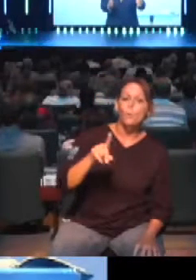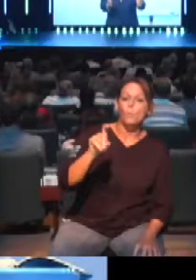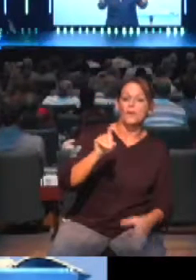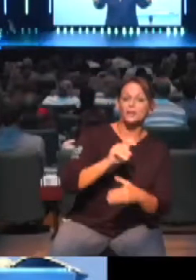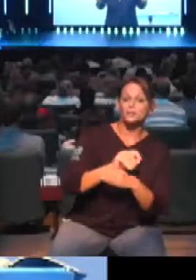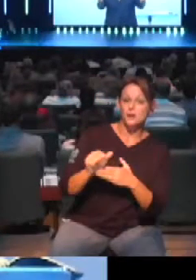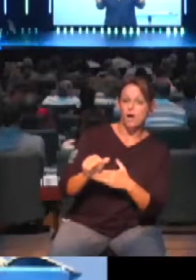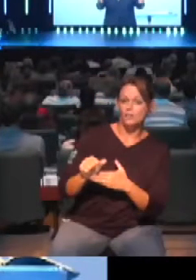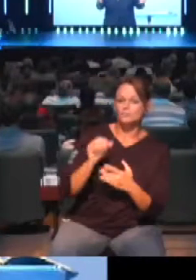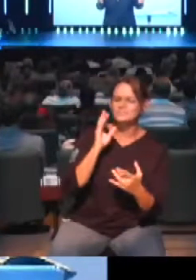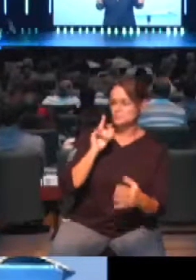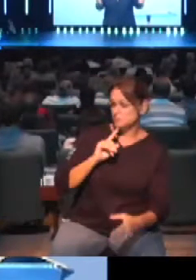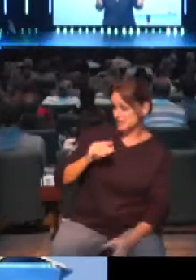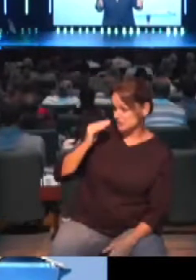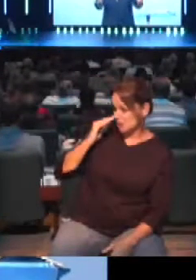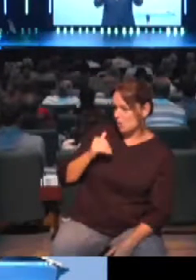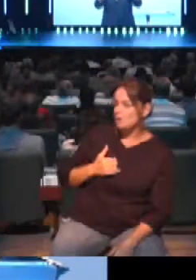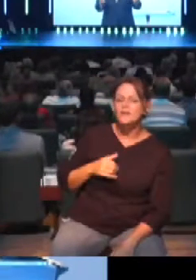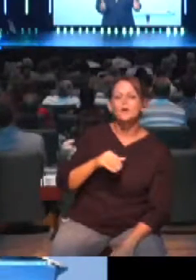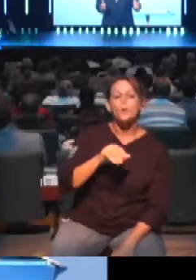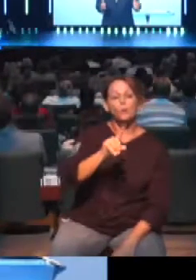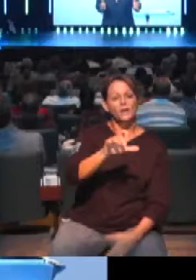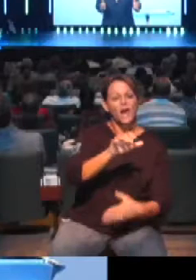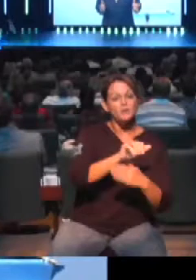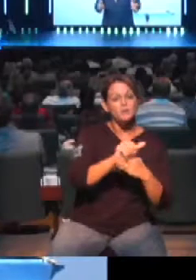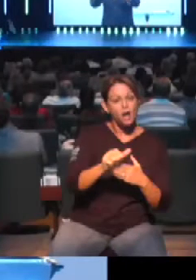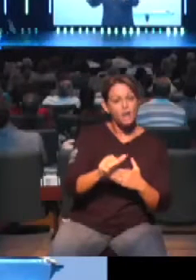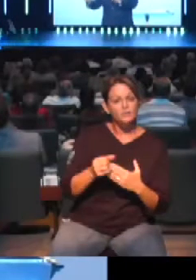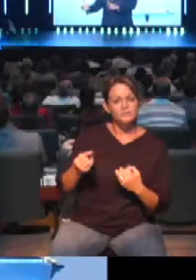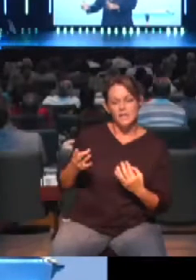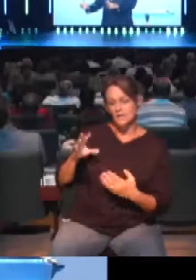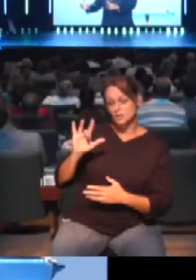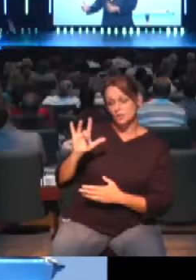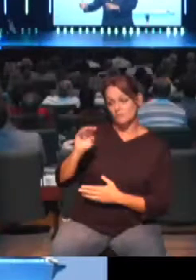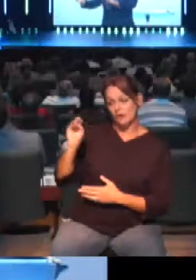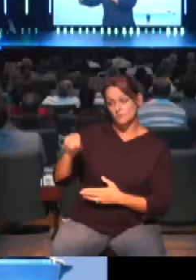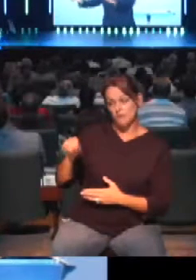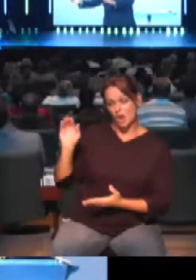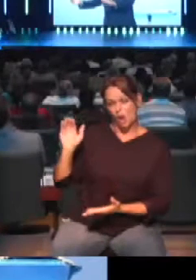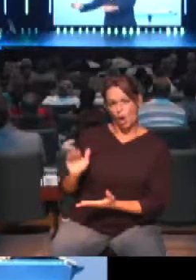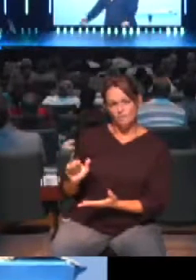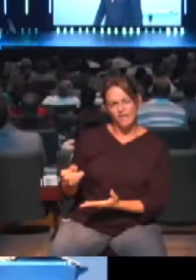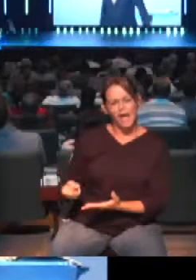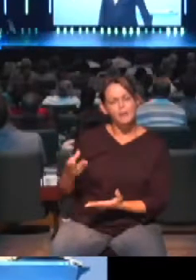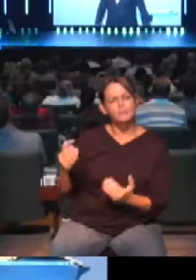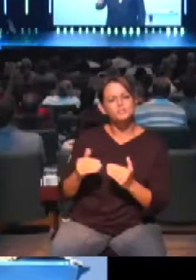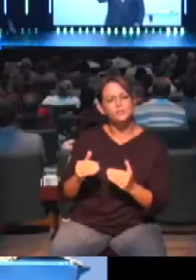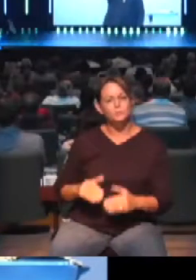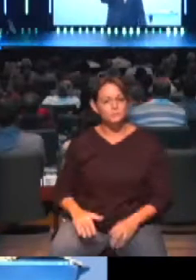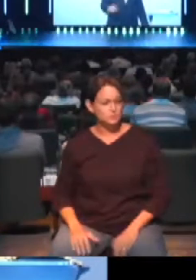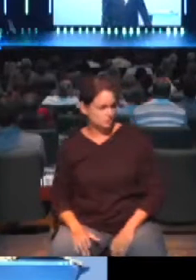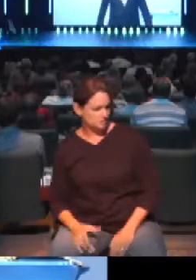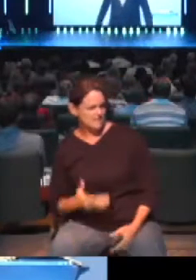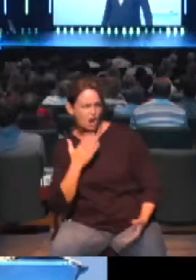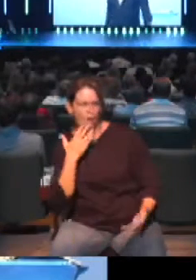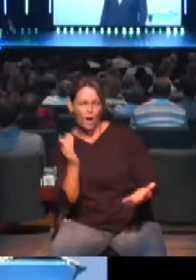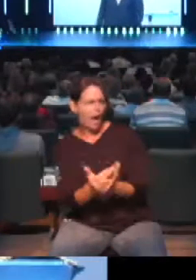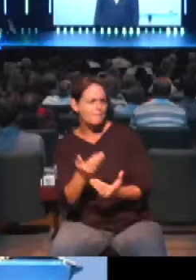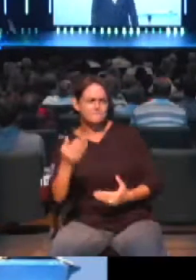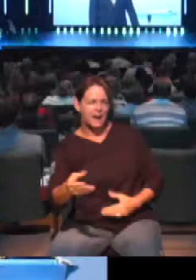$100, I'm going to see if she knows 25%. If something's $100 and it's 25% off, what does that mean? She said, it means it's a good